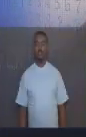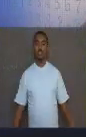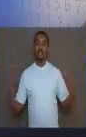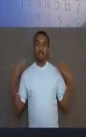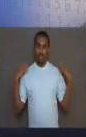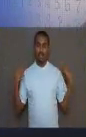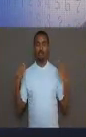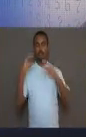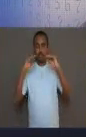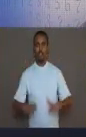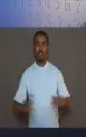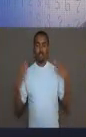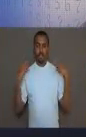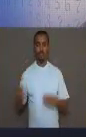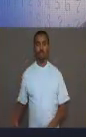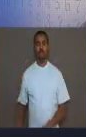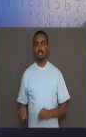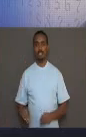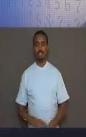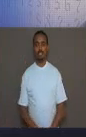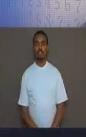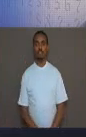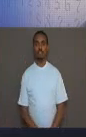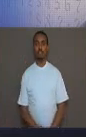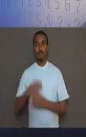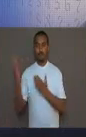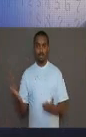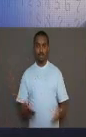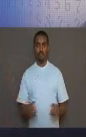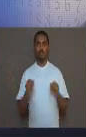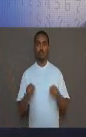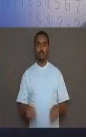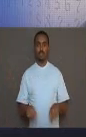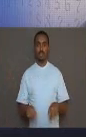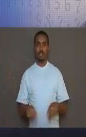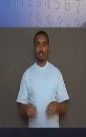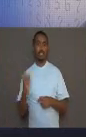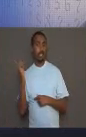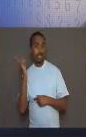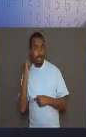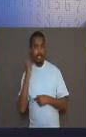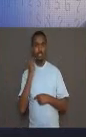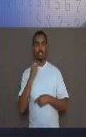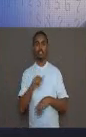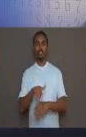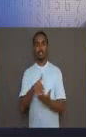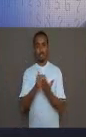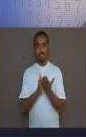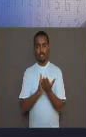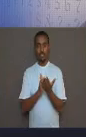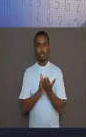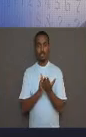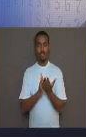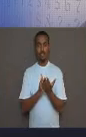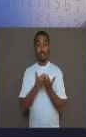Hello, teacher. Hello, students. Welcome to today's listening lesson, which